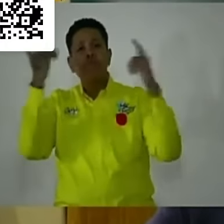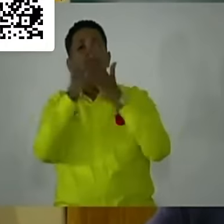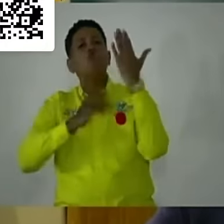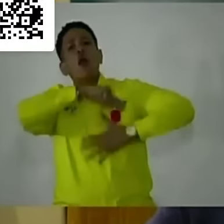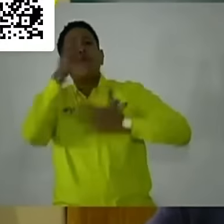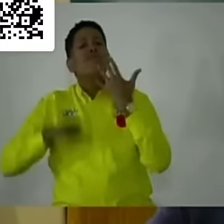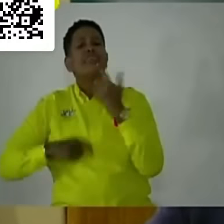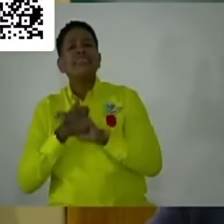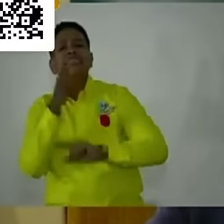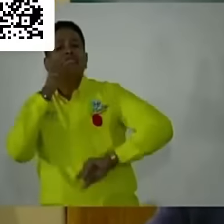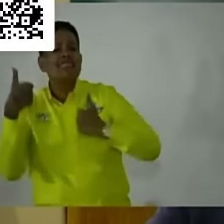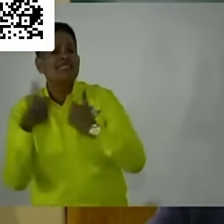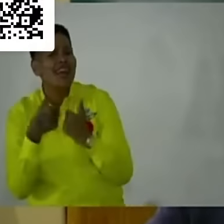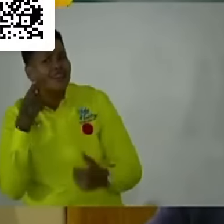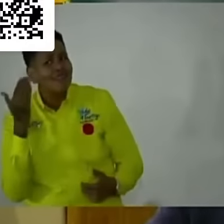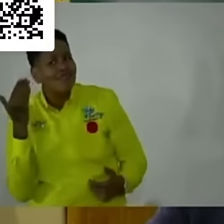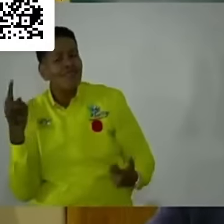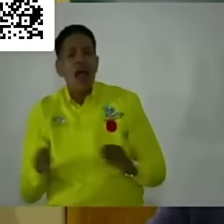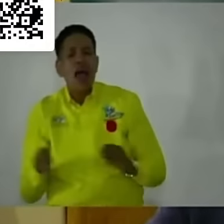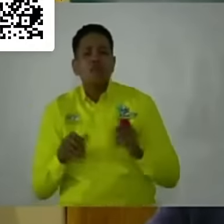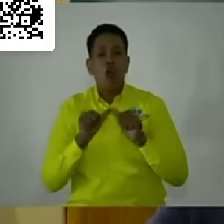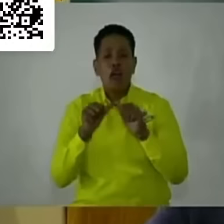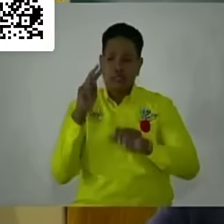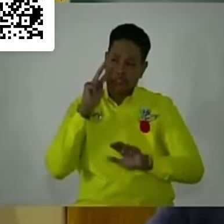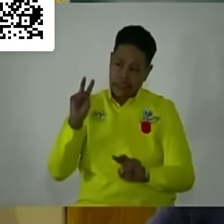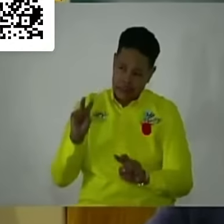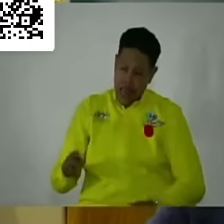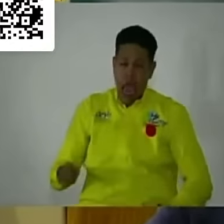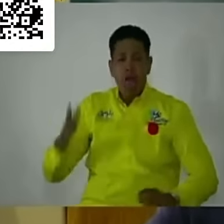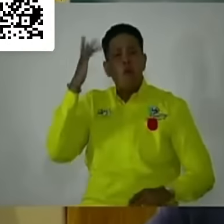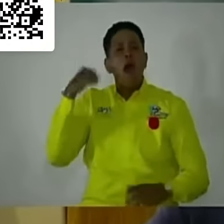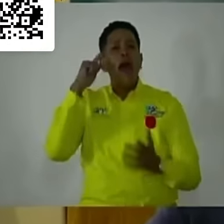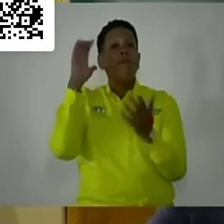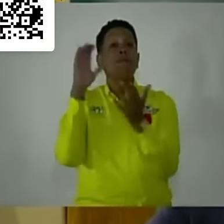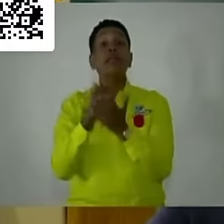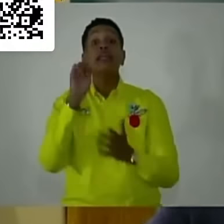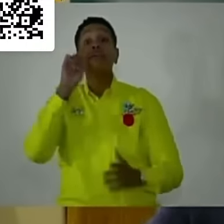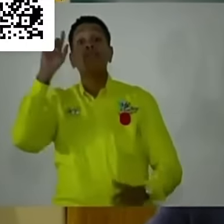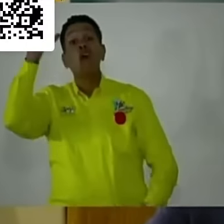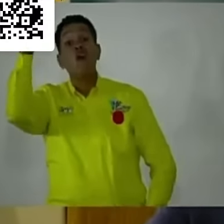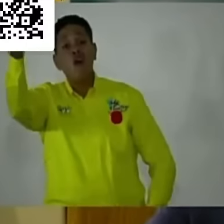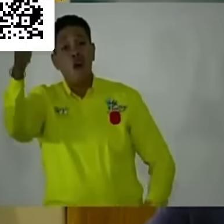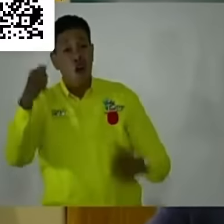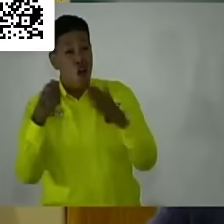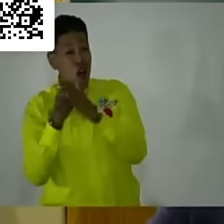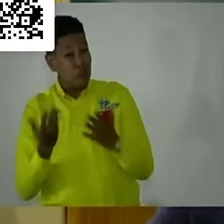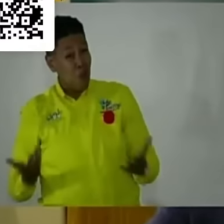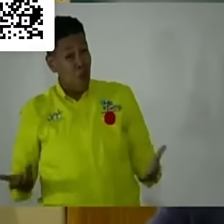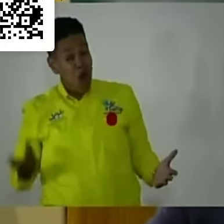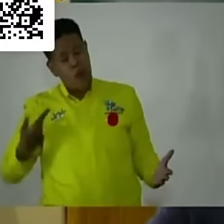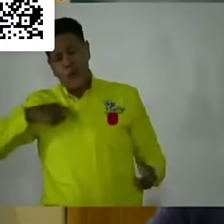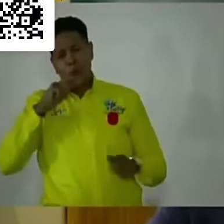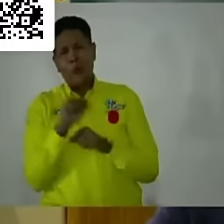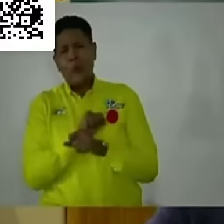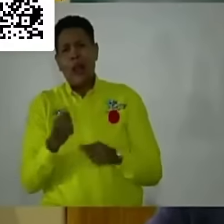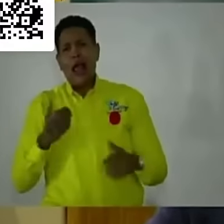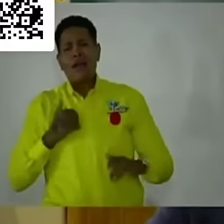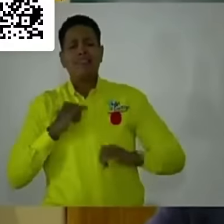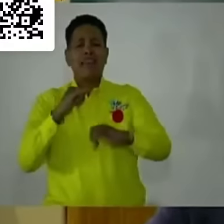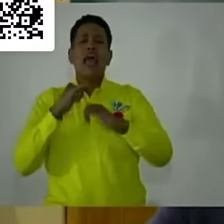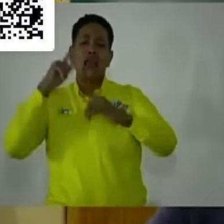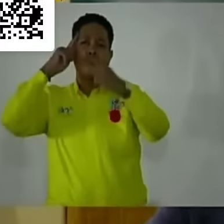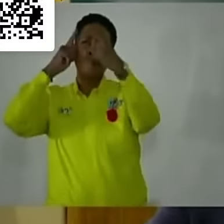these challenges that they continue to have. Because I believe ultimately we have the same